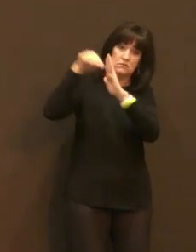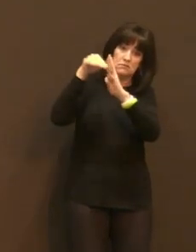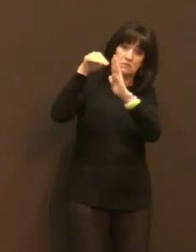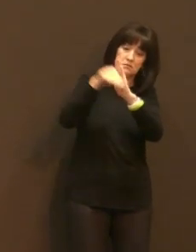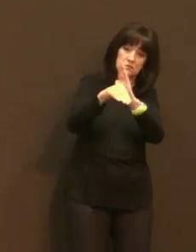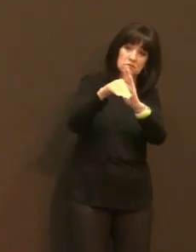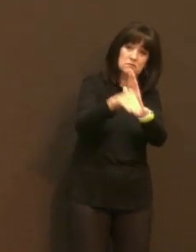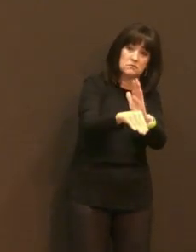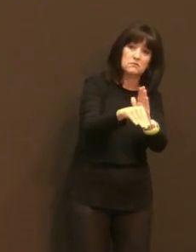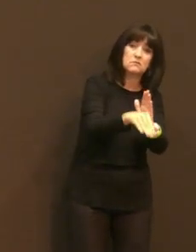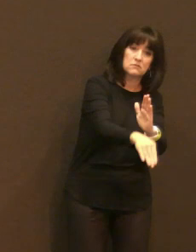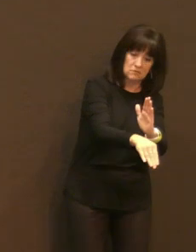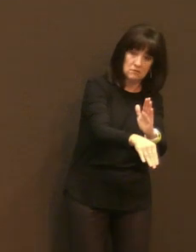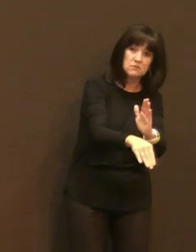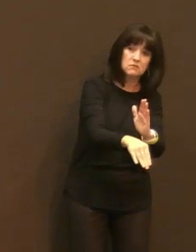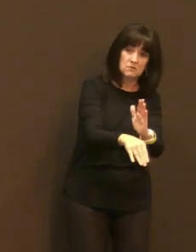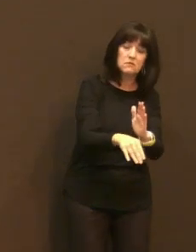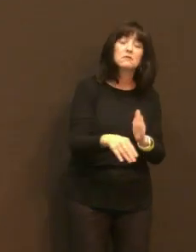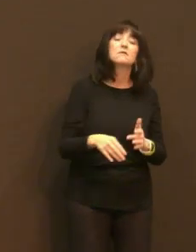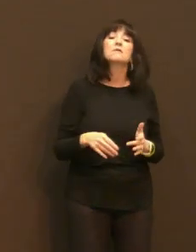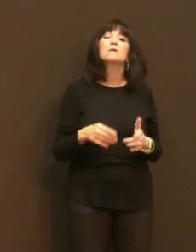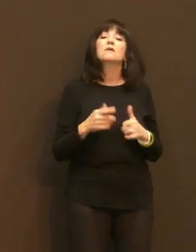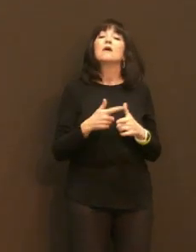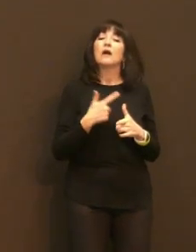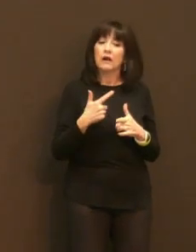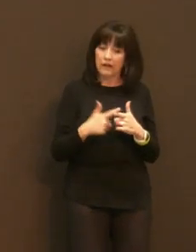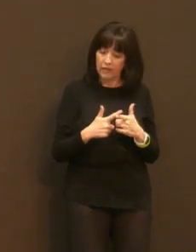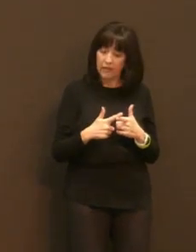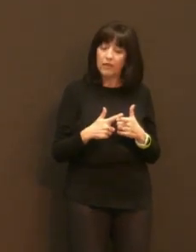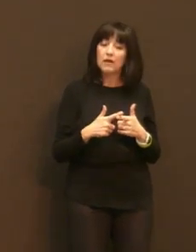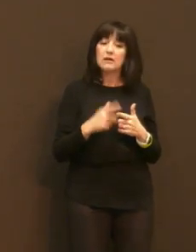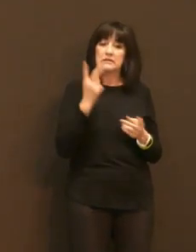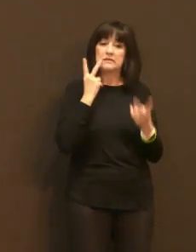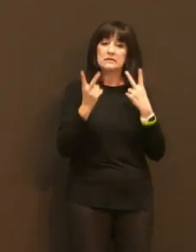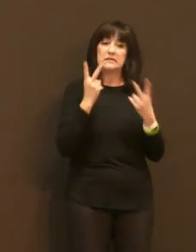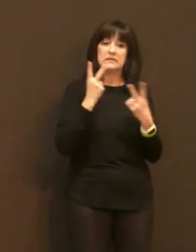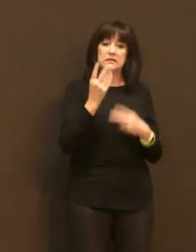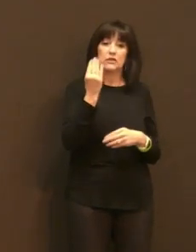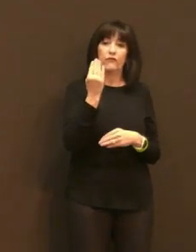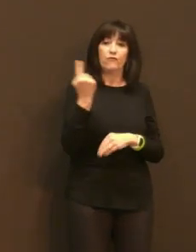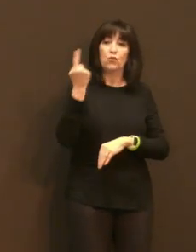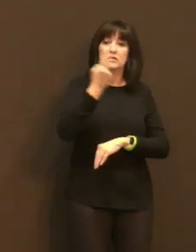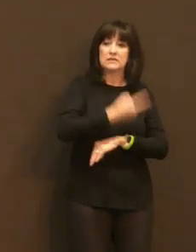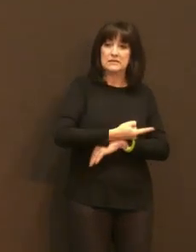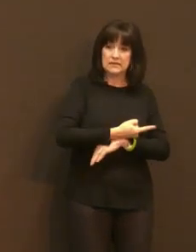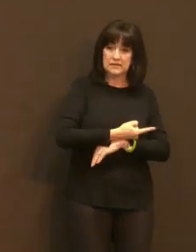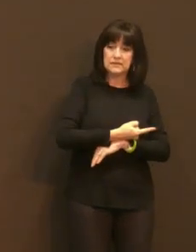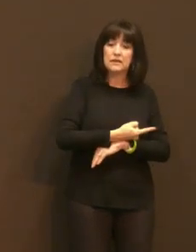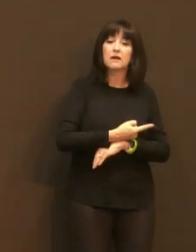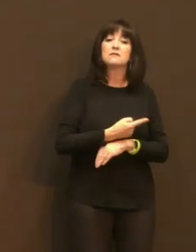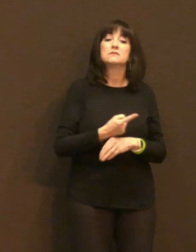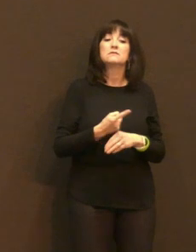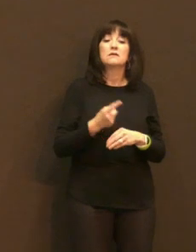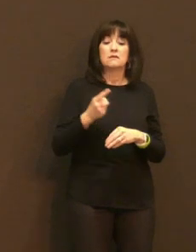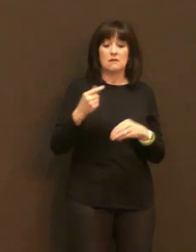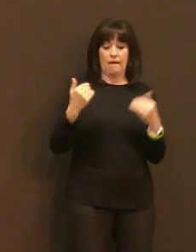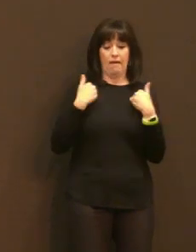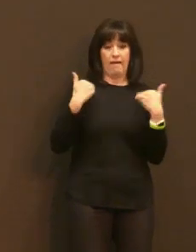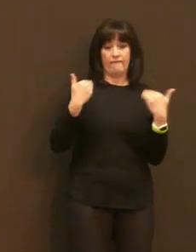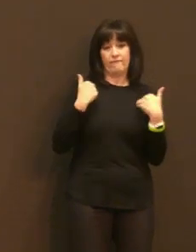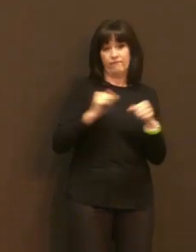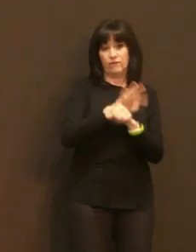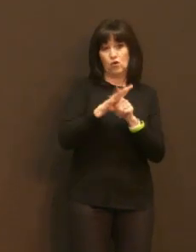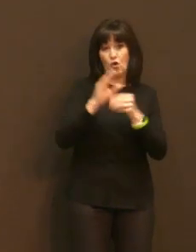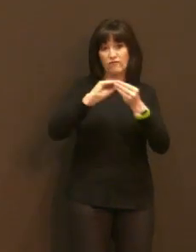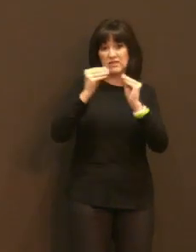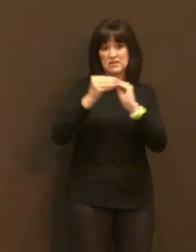and 14 days of positive cases. 14 days of declining hospitalizations,